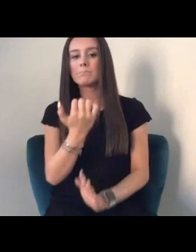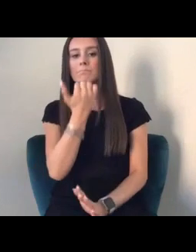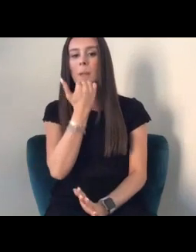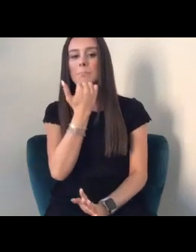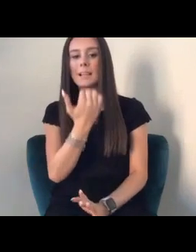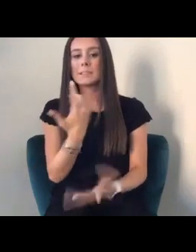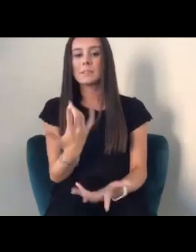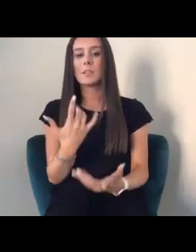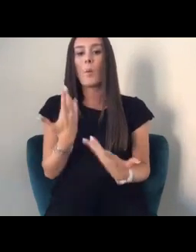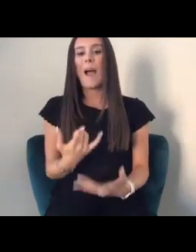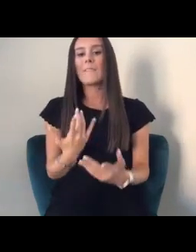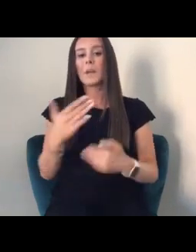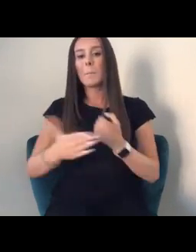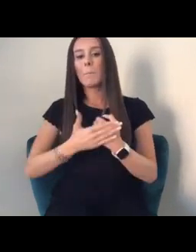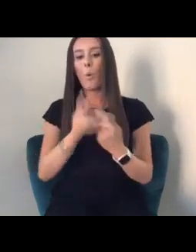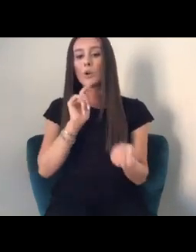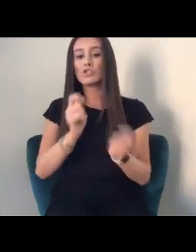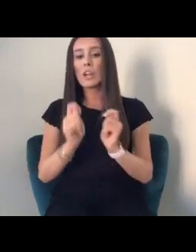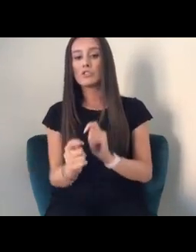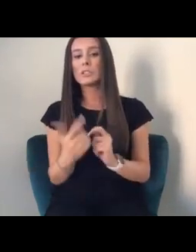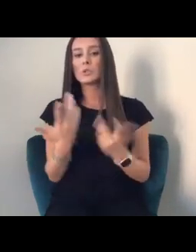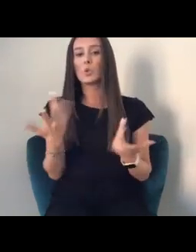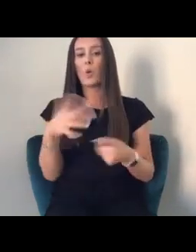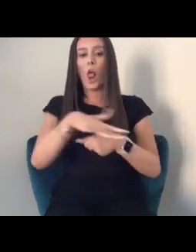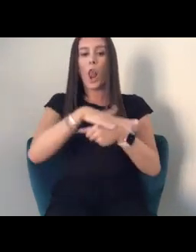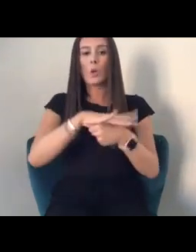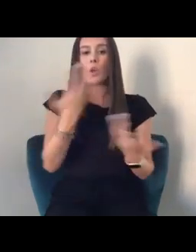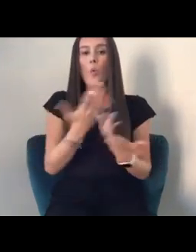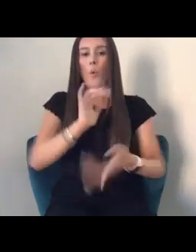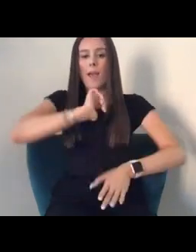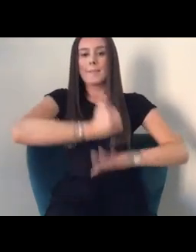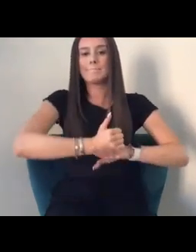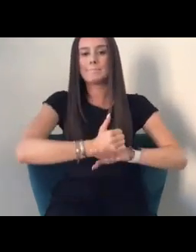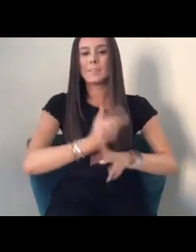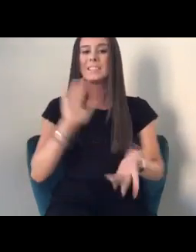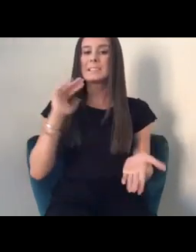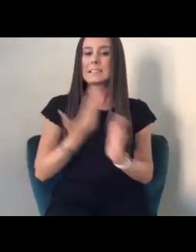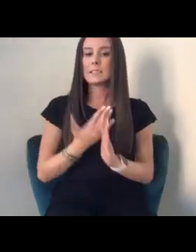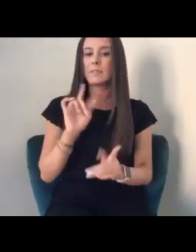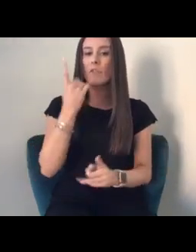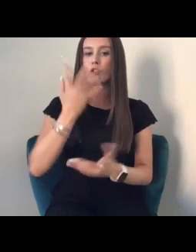some further changes to the position presented at supplementary consultation.